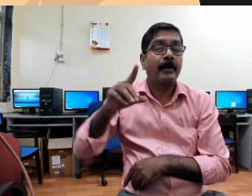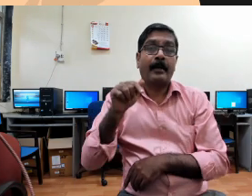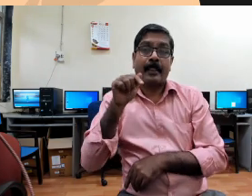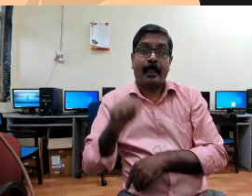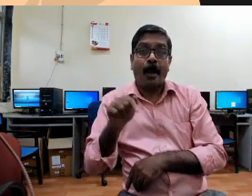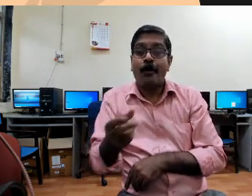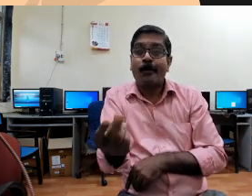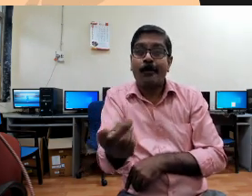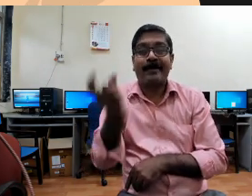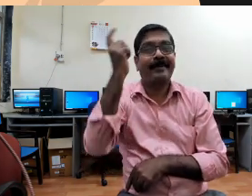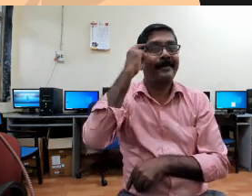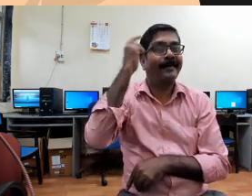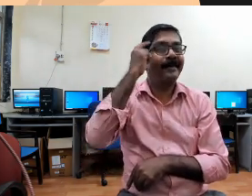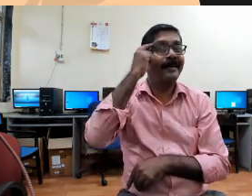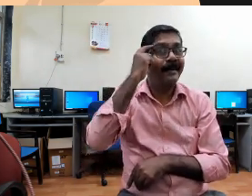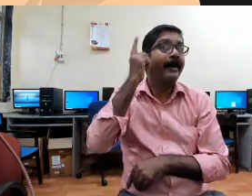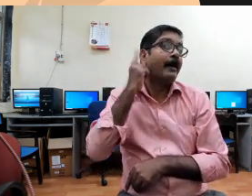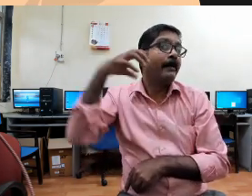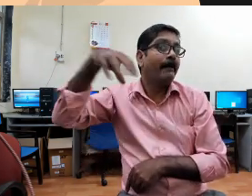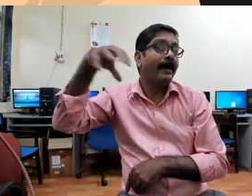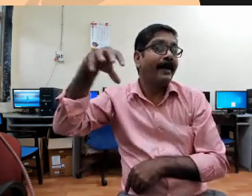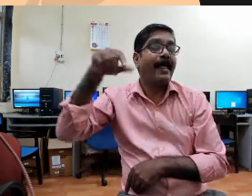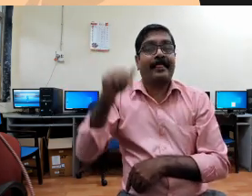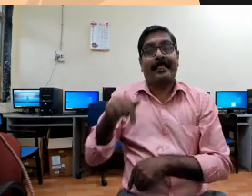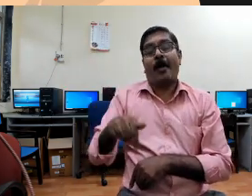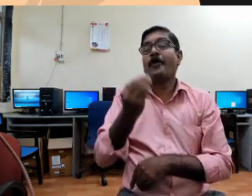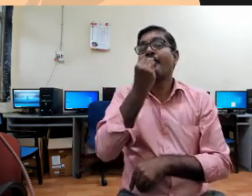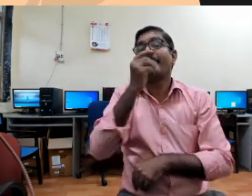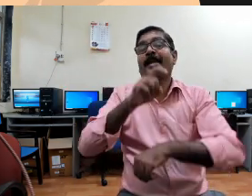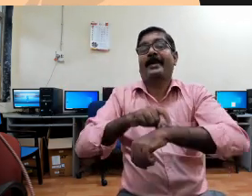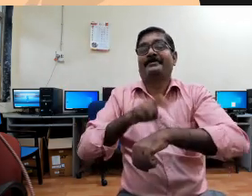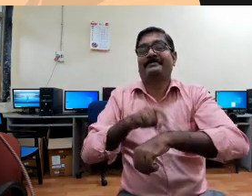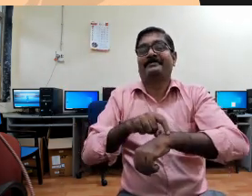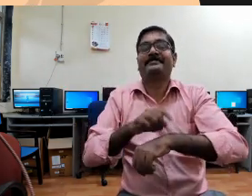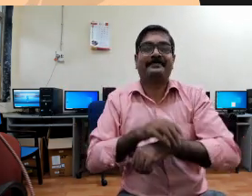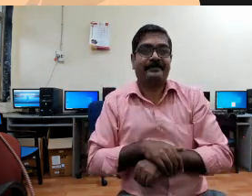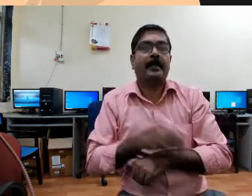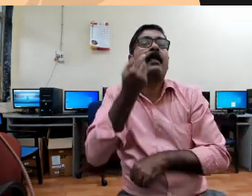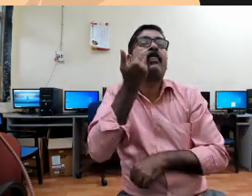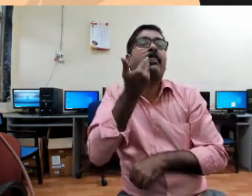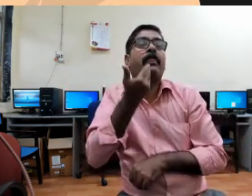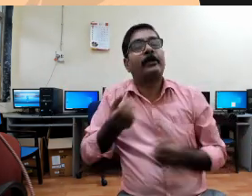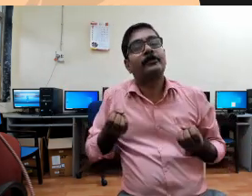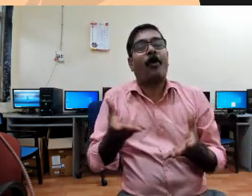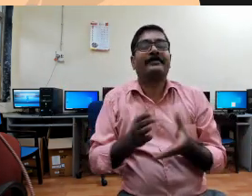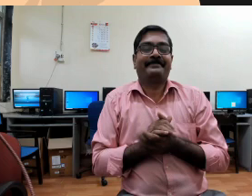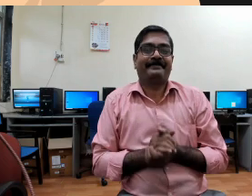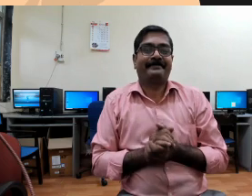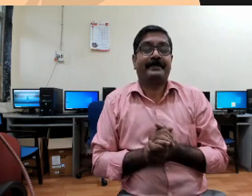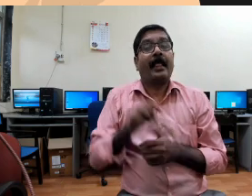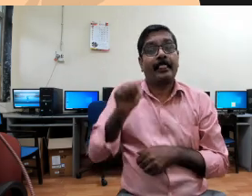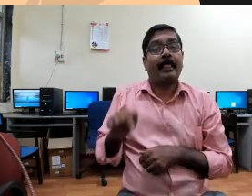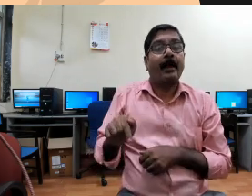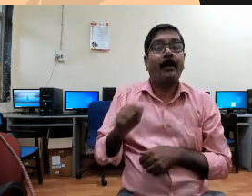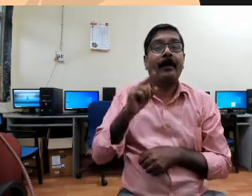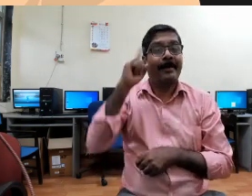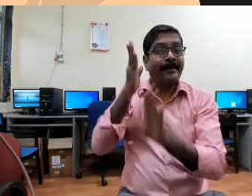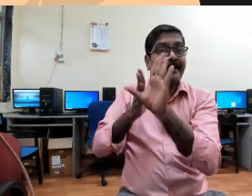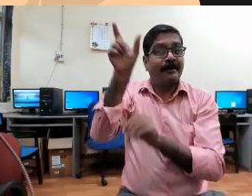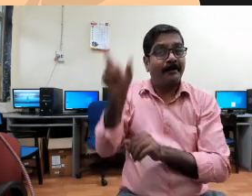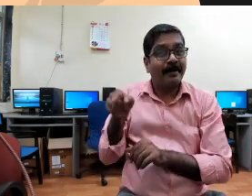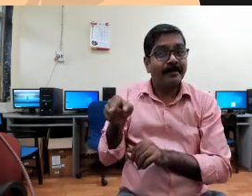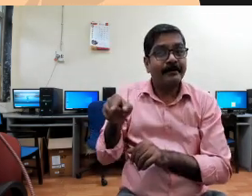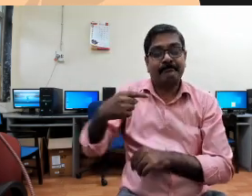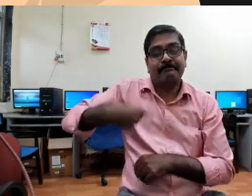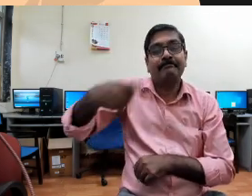serve them food, he used to ring a bell, then show them food, and that is how they gained an association of the